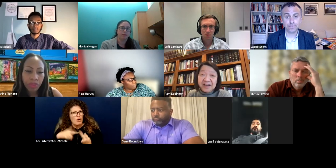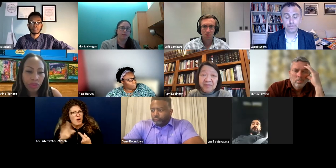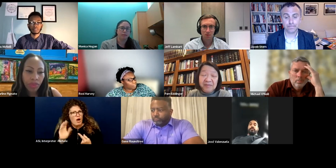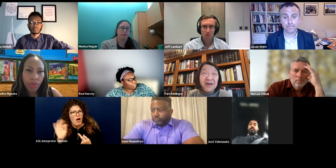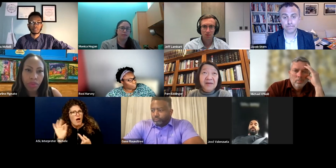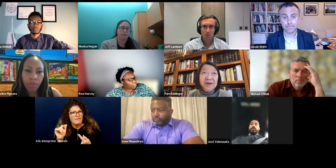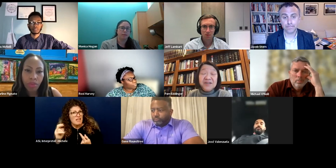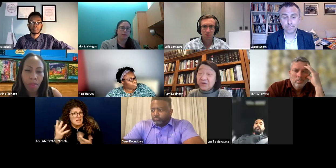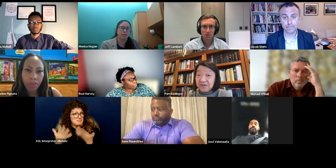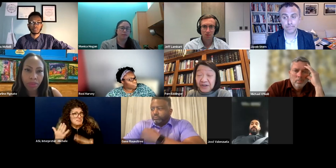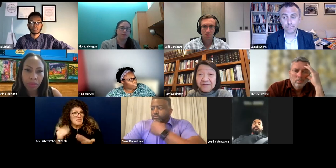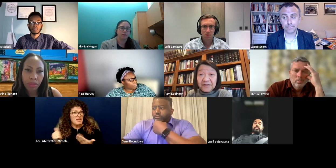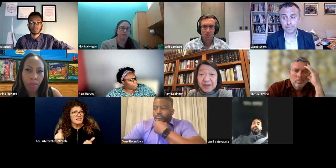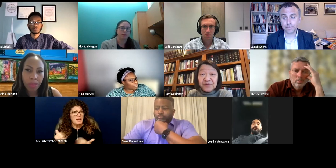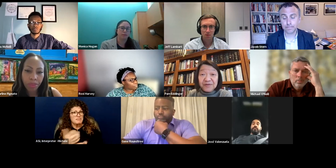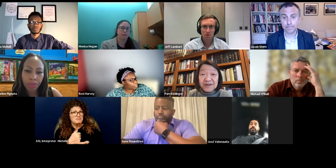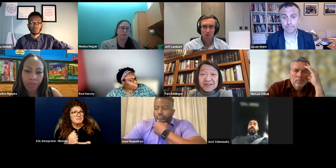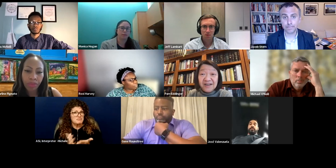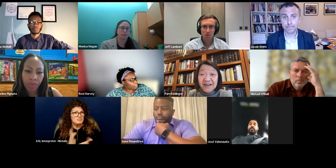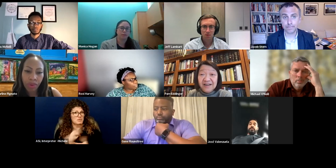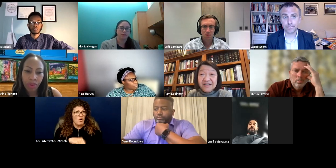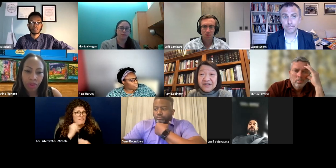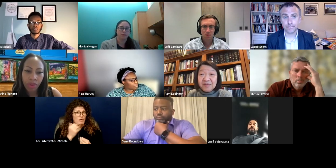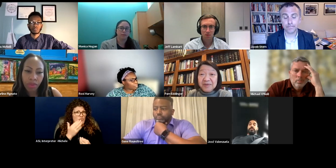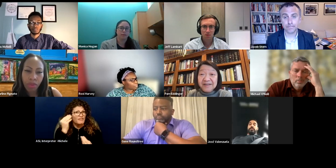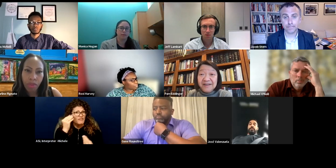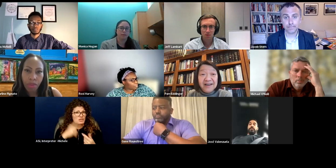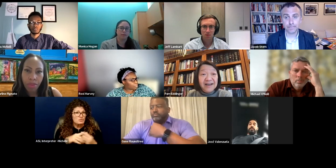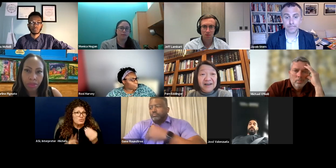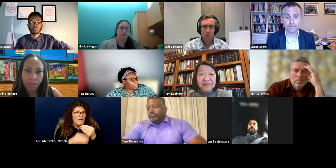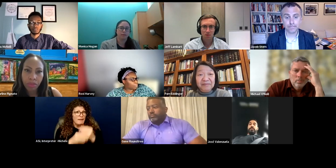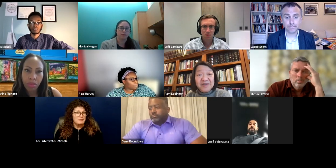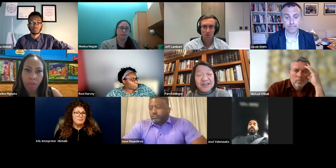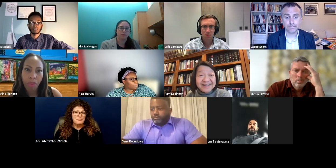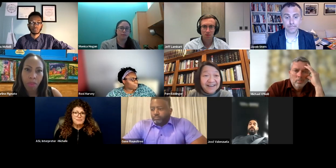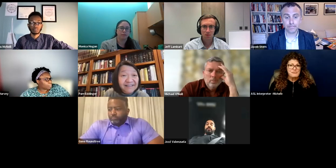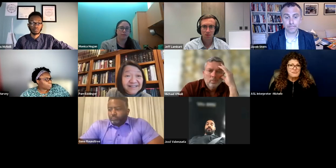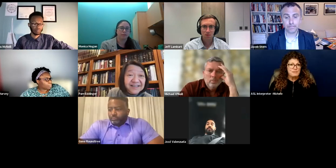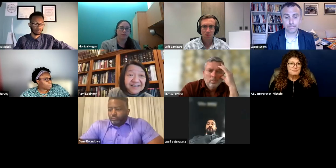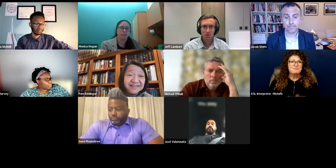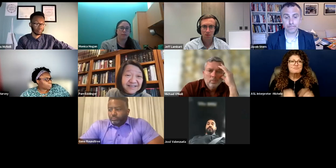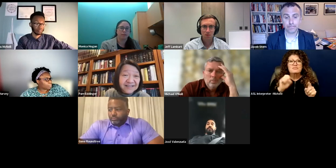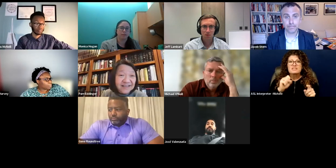can become a source of good information for us to supplement. Jessica?